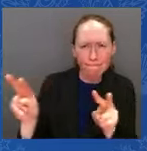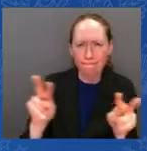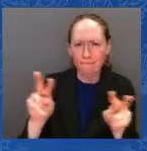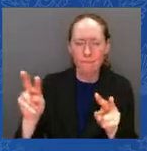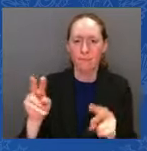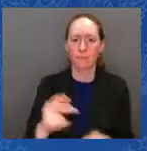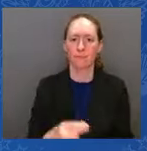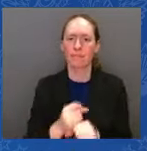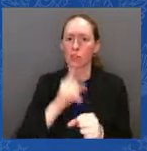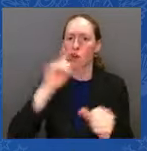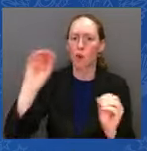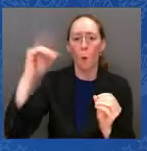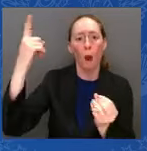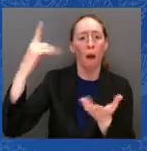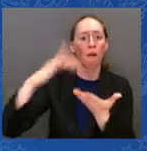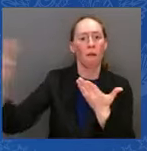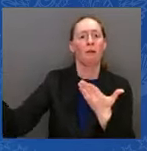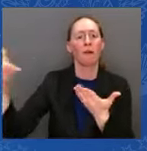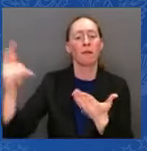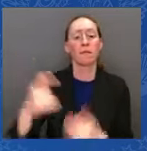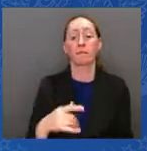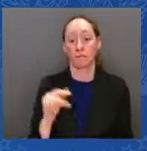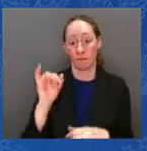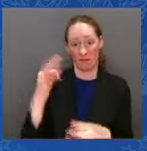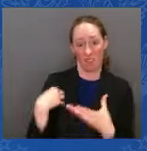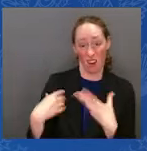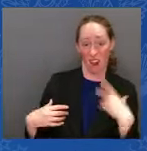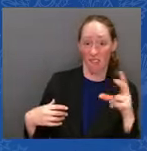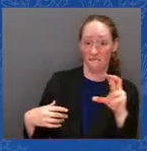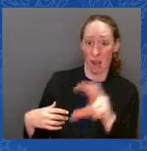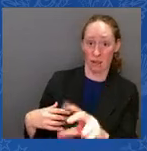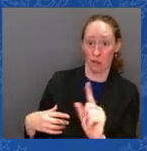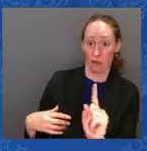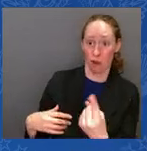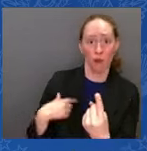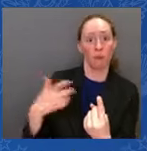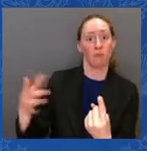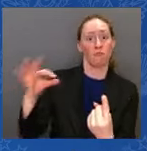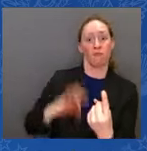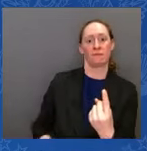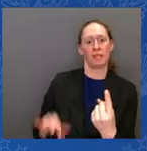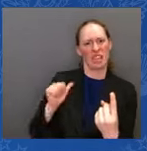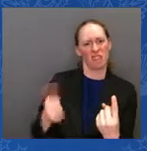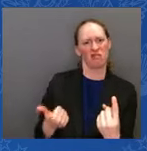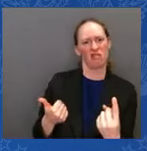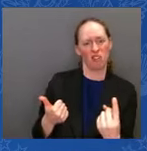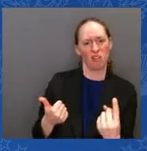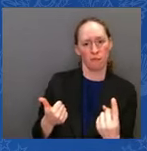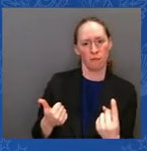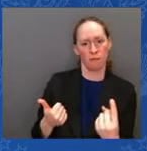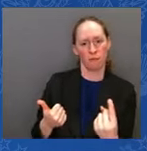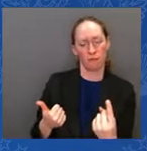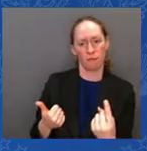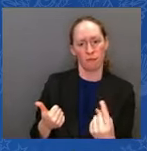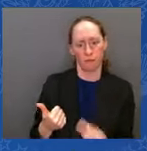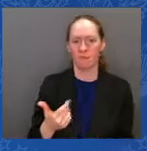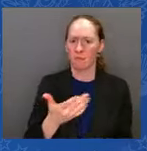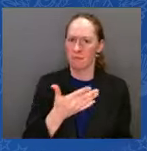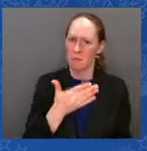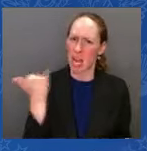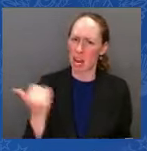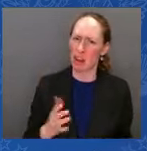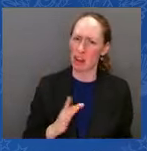folks, it's going to save $10. $10. This debate is about fundamental choices. Would you rather cut,